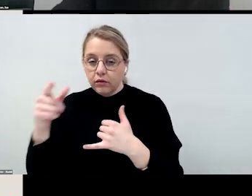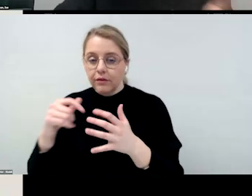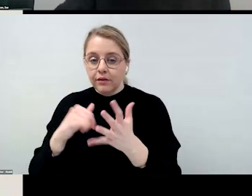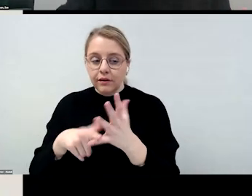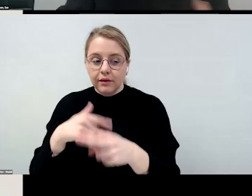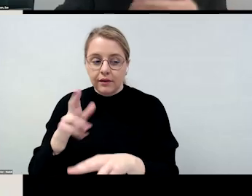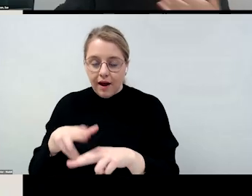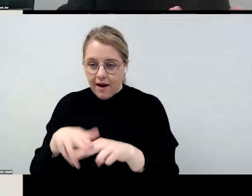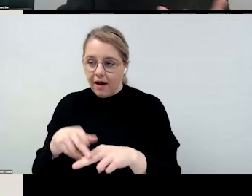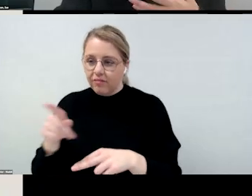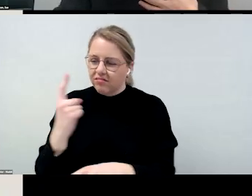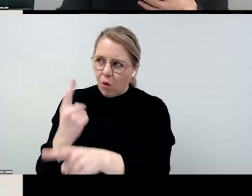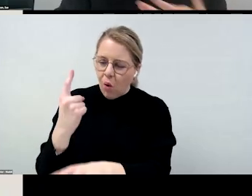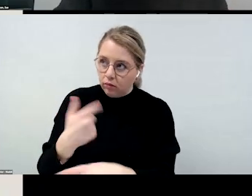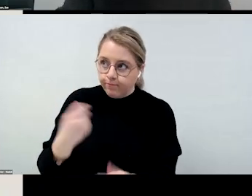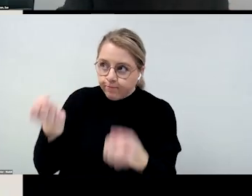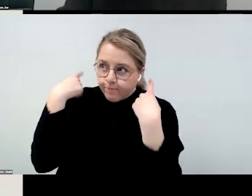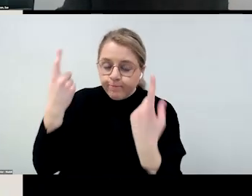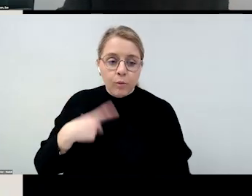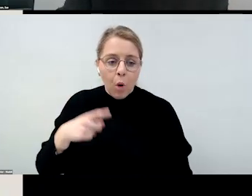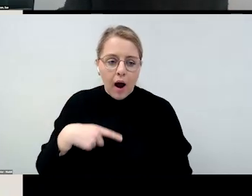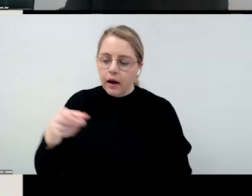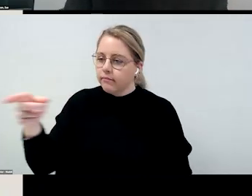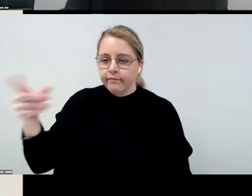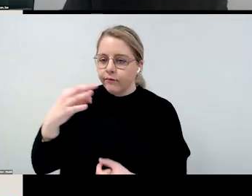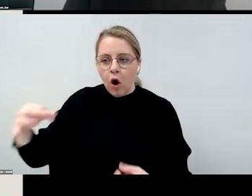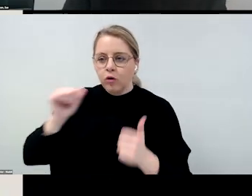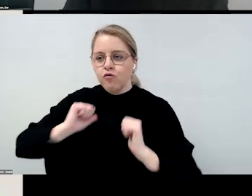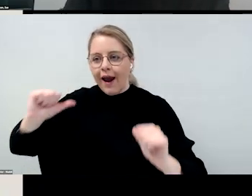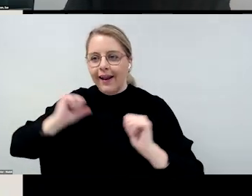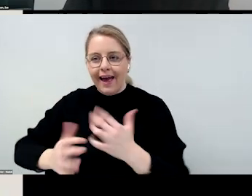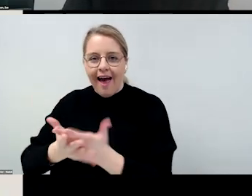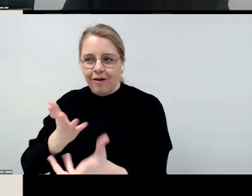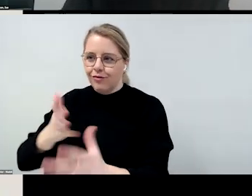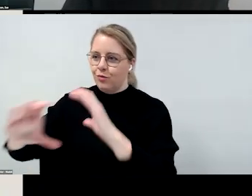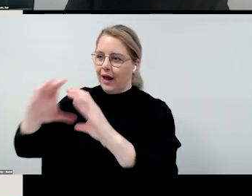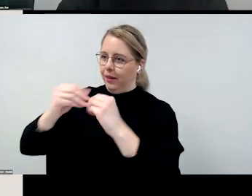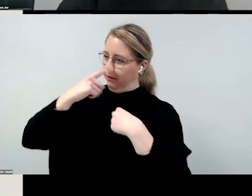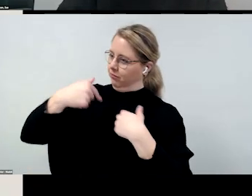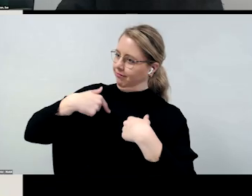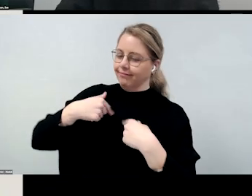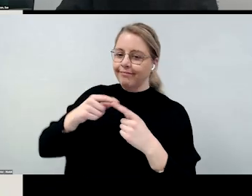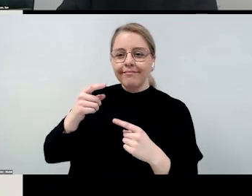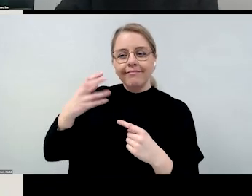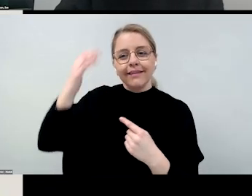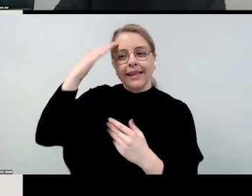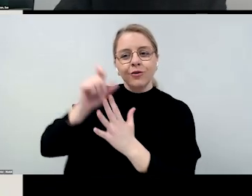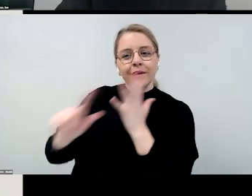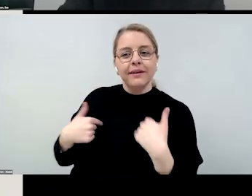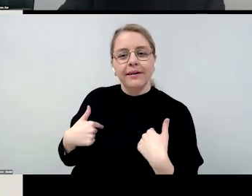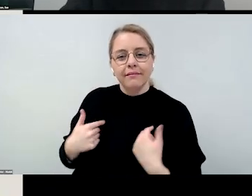a lack of awareness or training on how to communicate with people with intellectual disability. And this emphasises